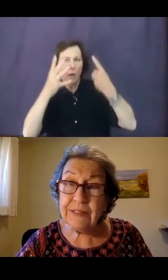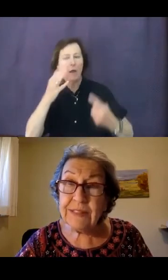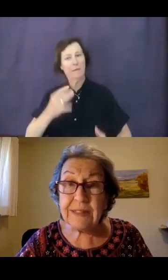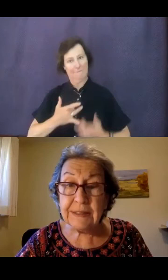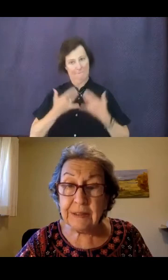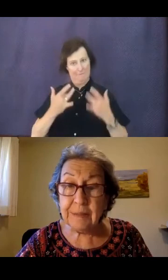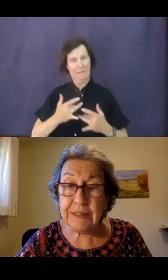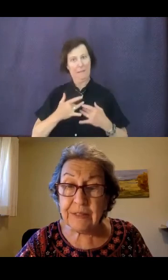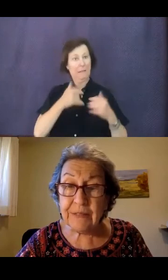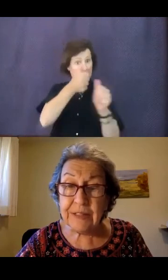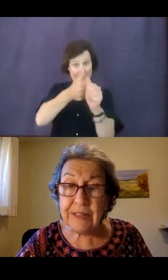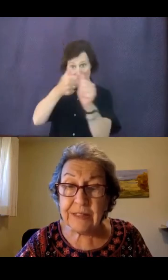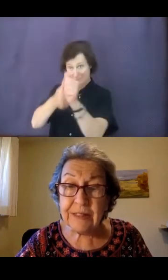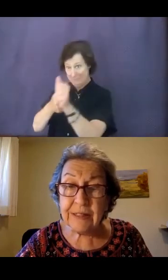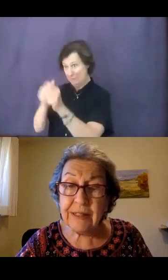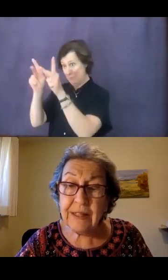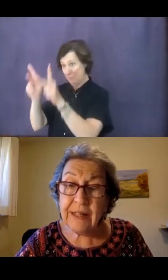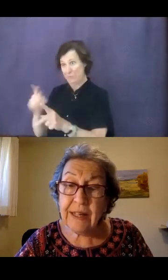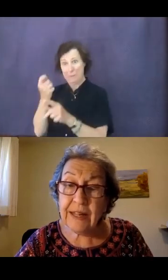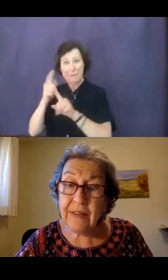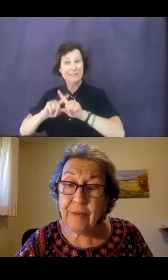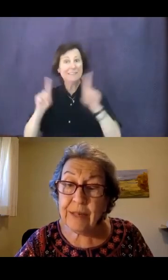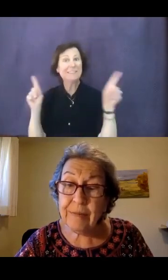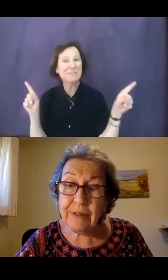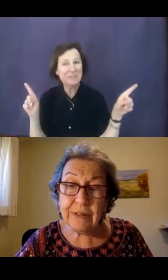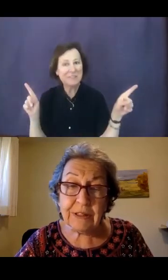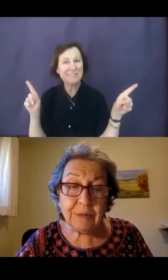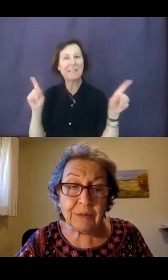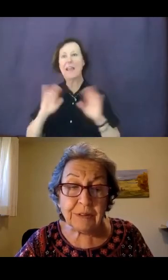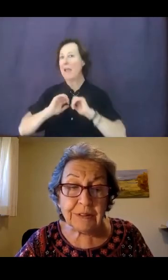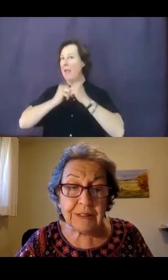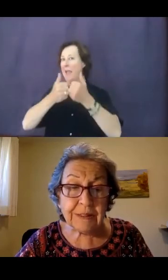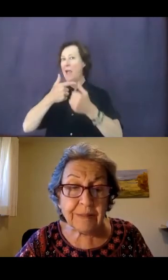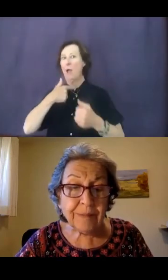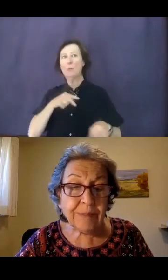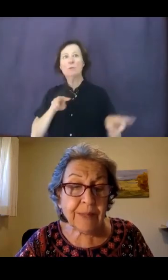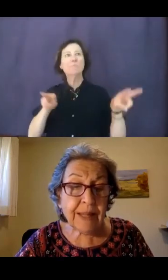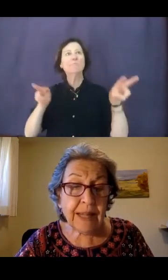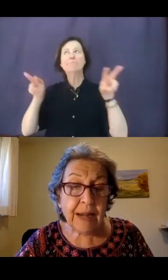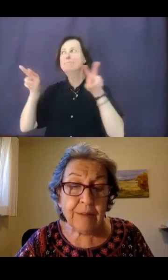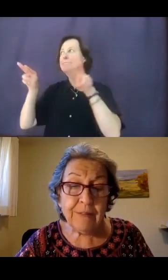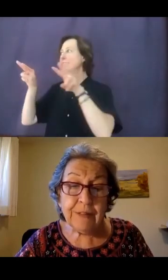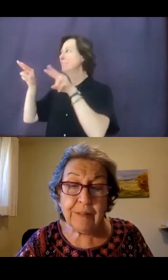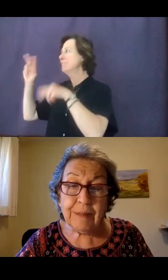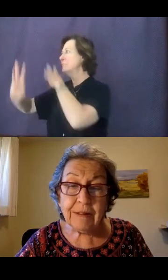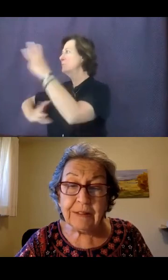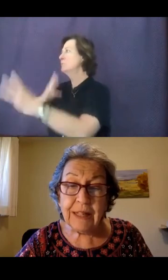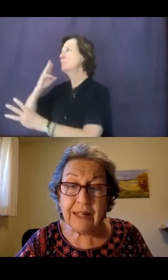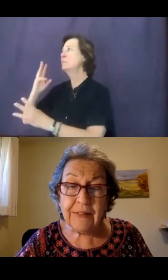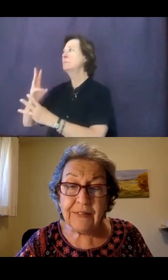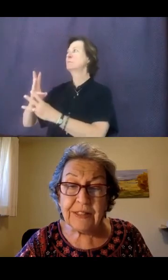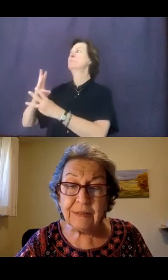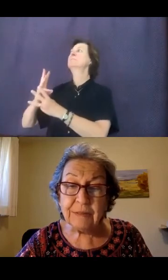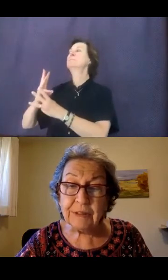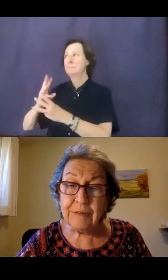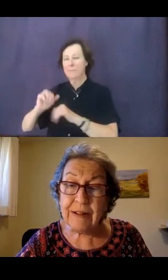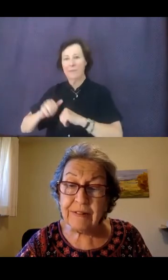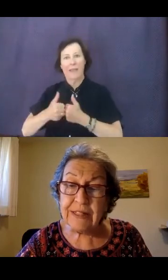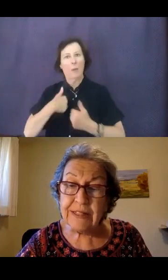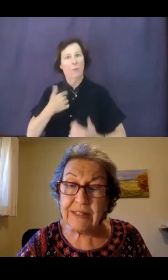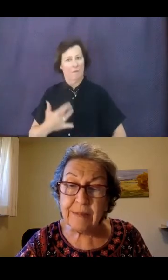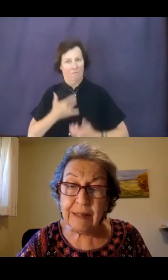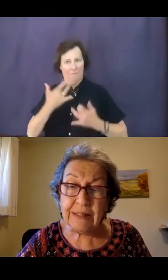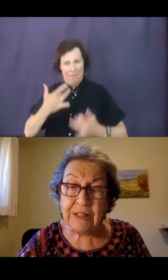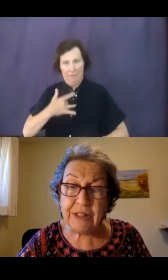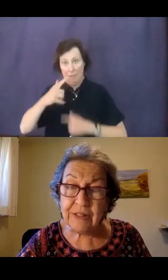of us is a little bit different, and the way we look at the world, how we feel about our lives, the world around